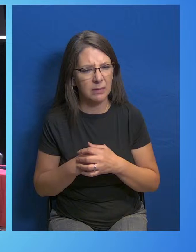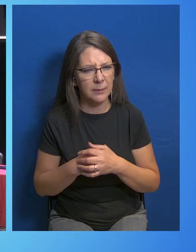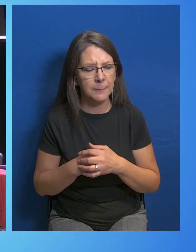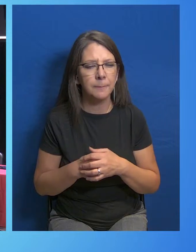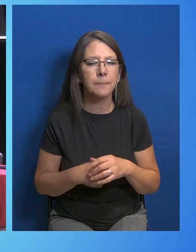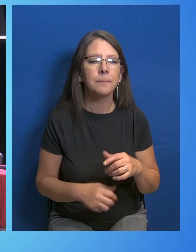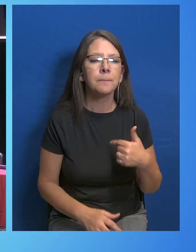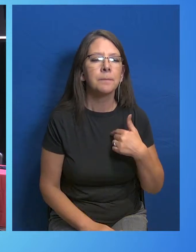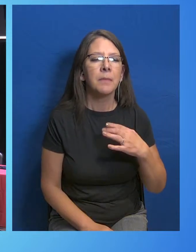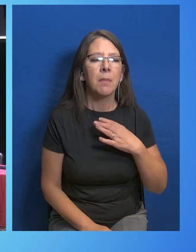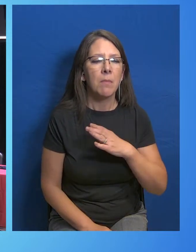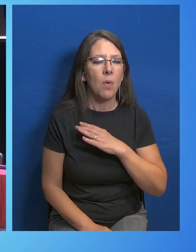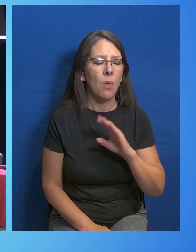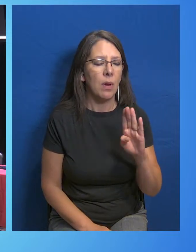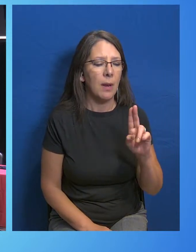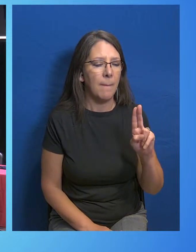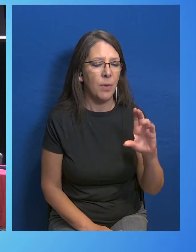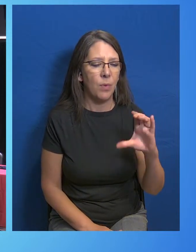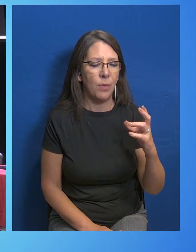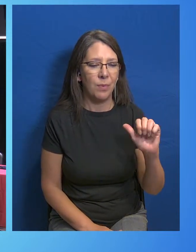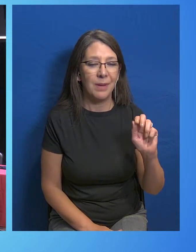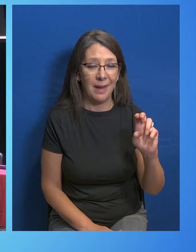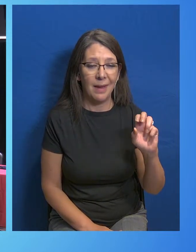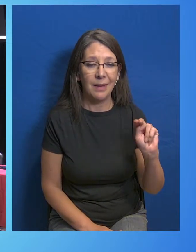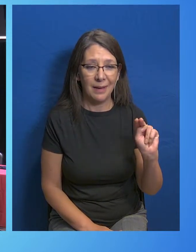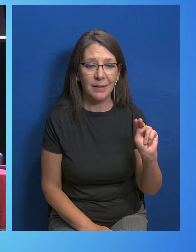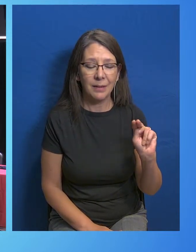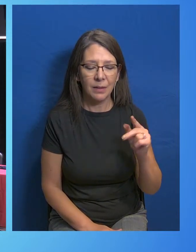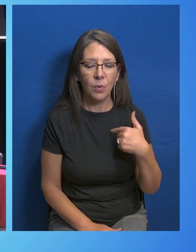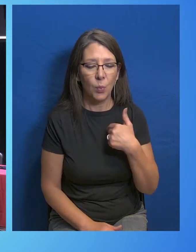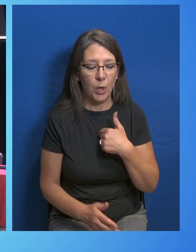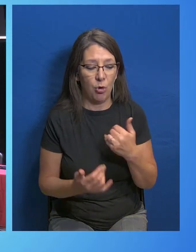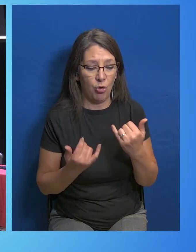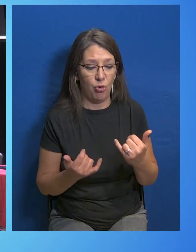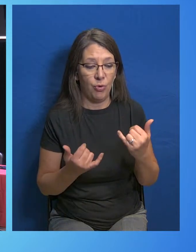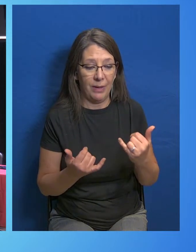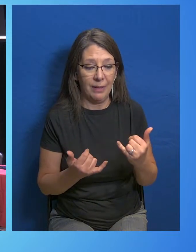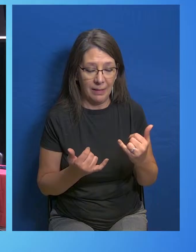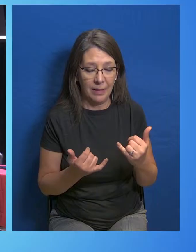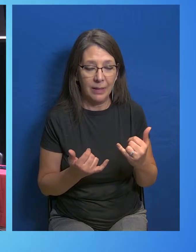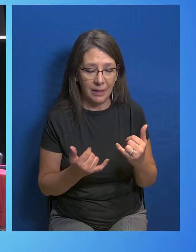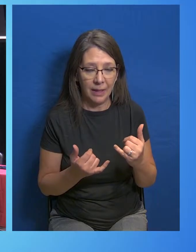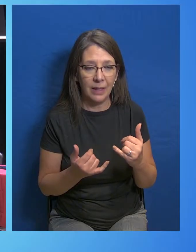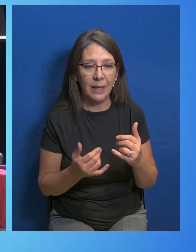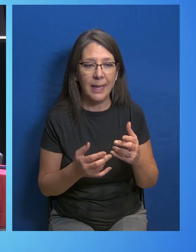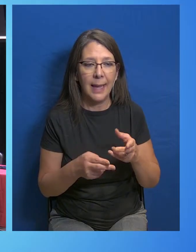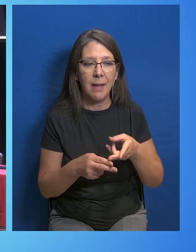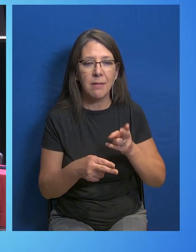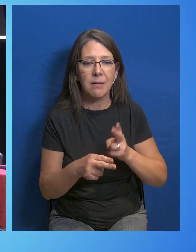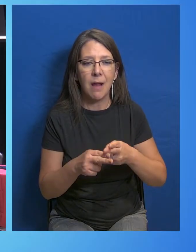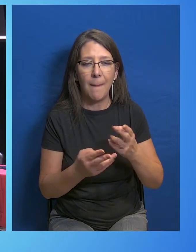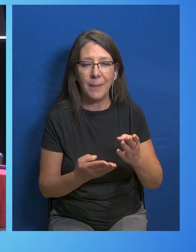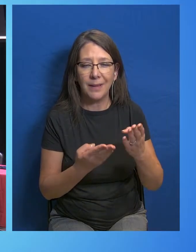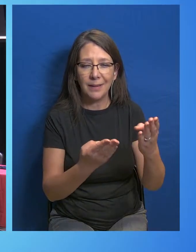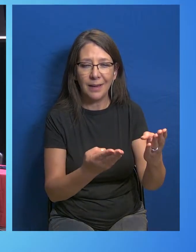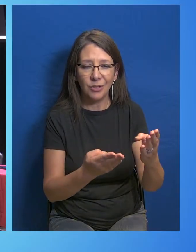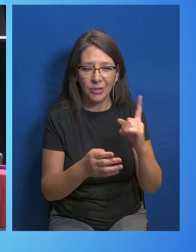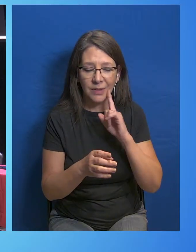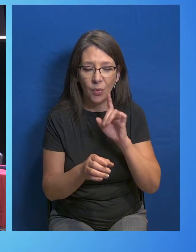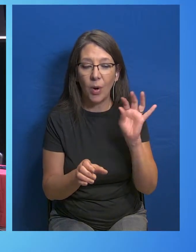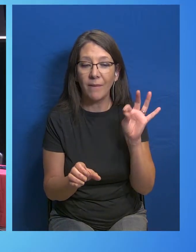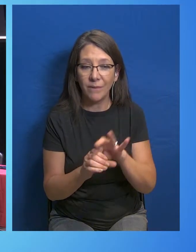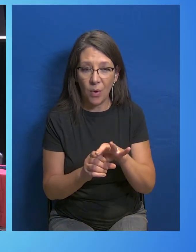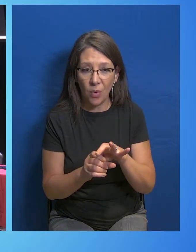This is Board Member Buchanan. We are currently taking nominations or a vote, because we do have a vote on the